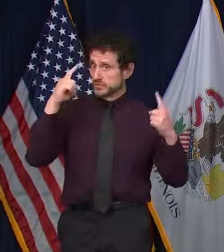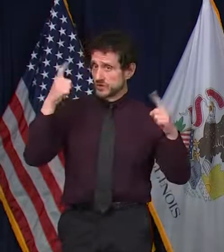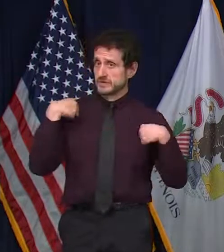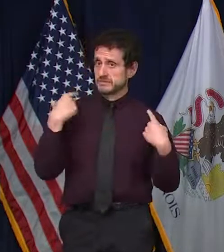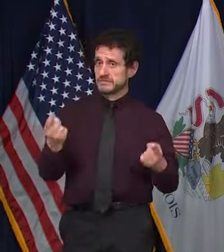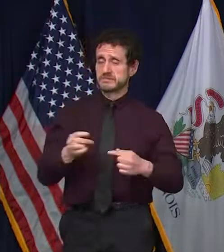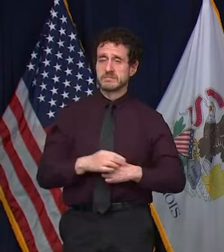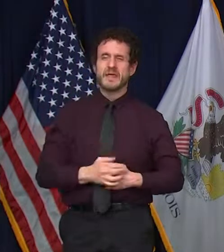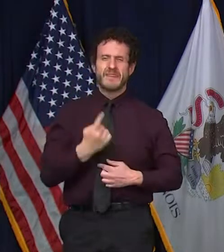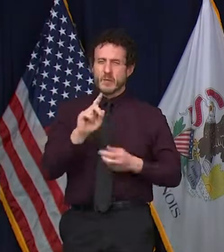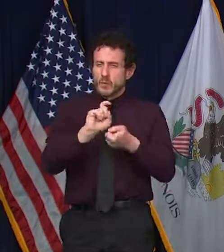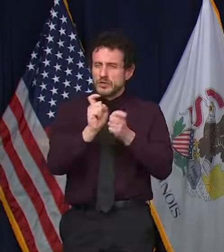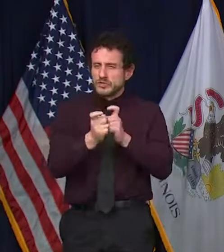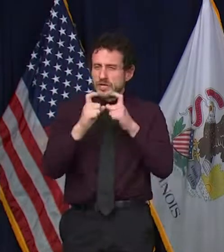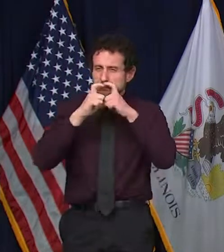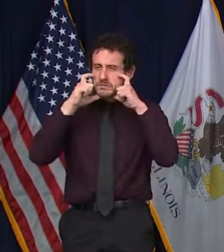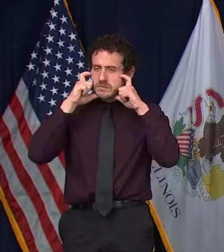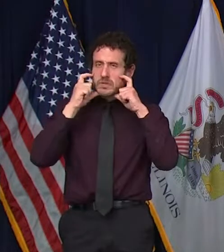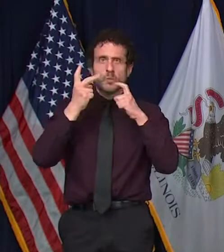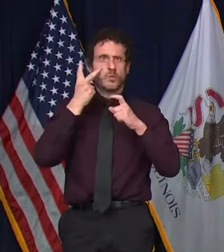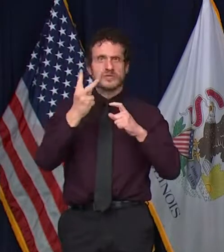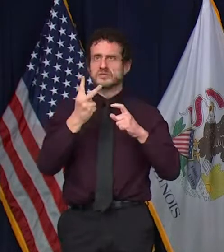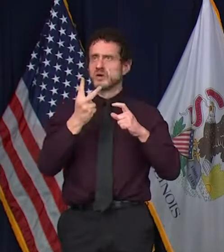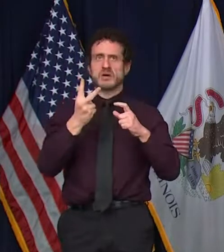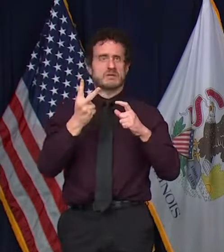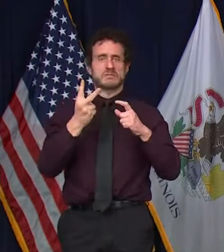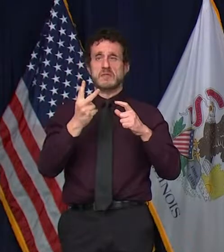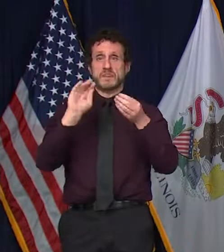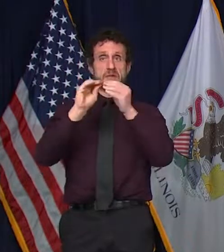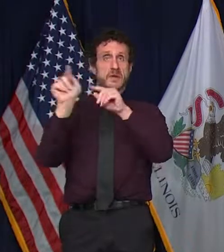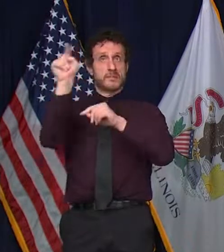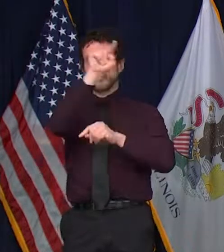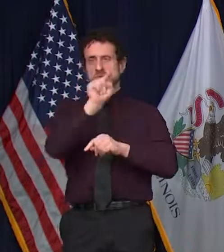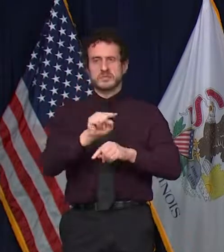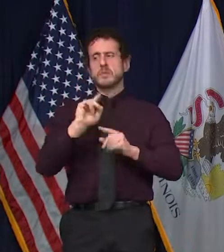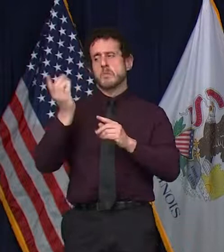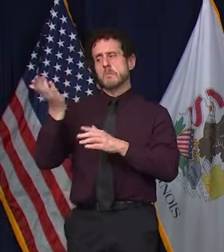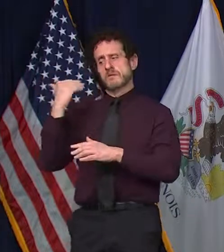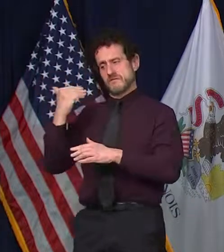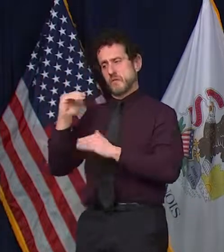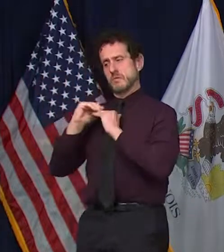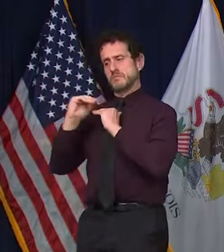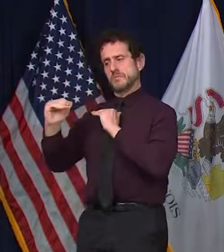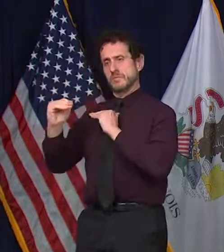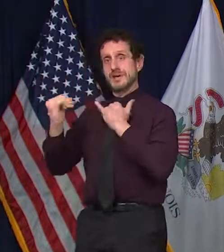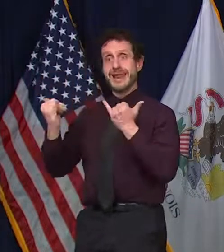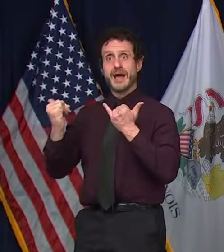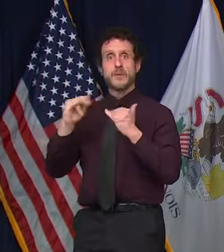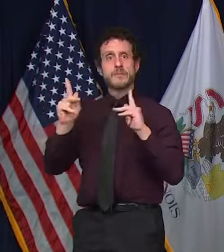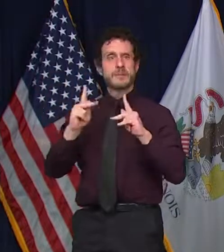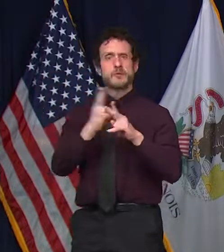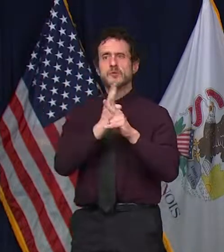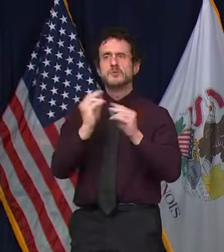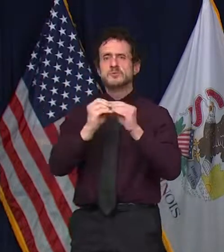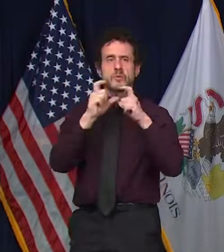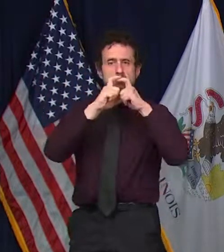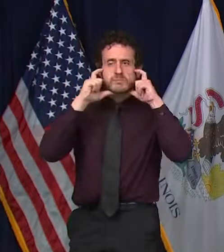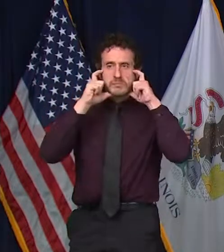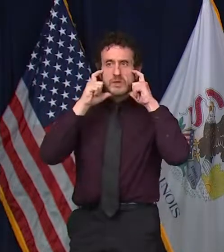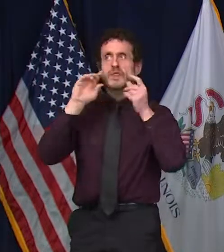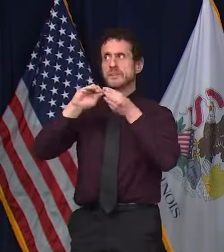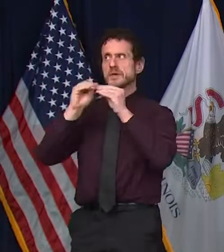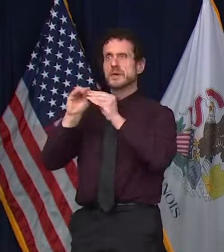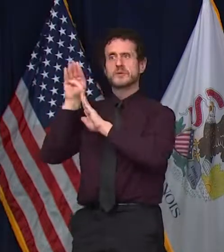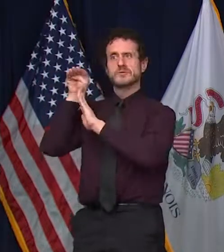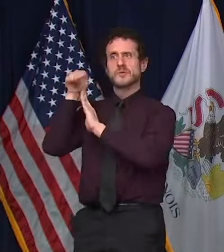that one change, we saw all the numbers that had already stabilized then begin to fall. A gradual restoration